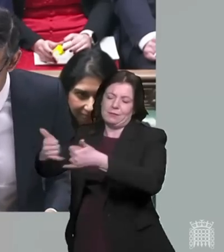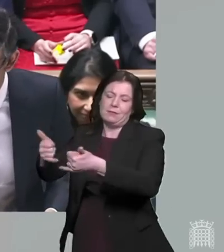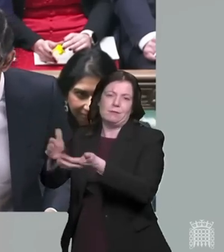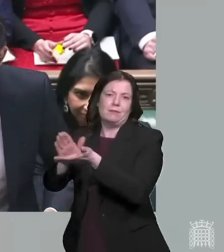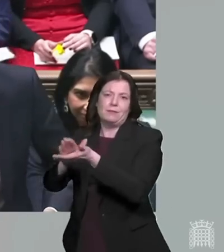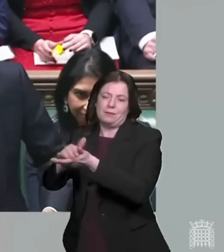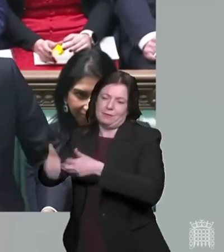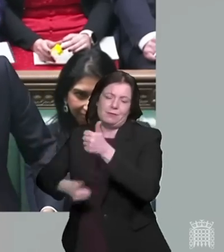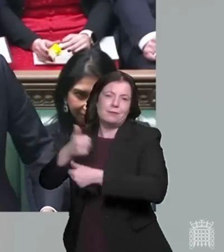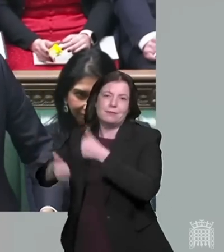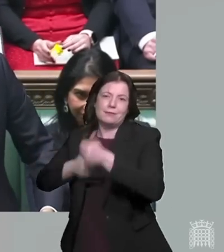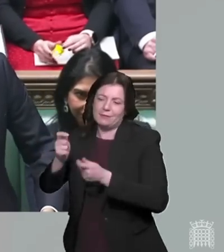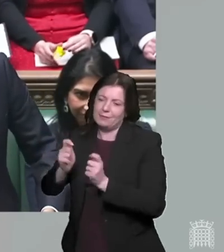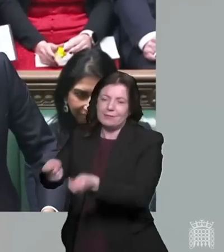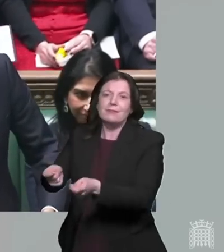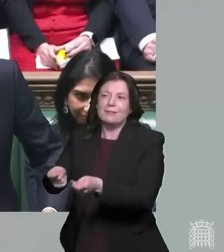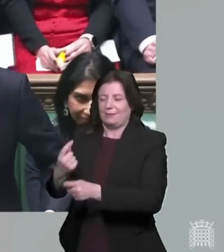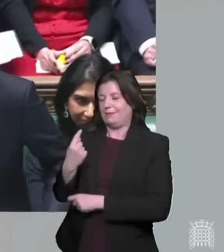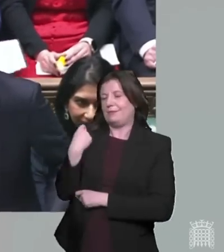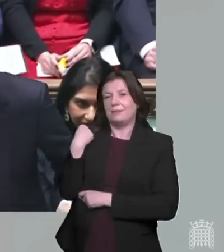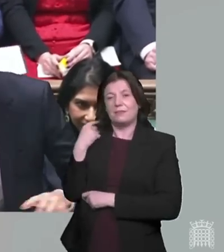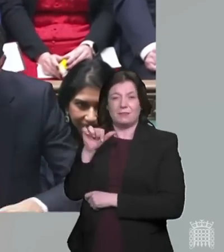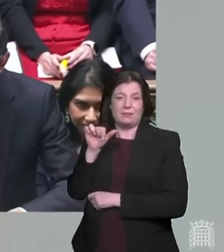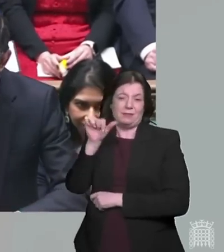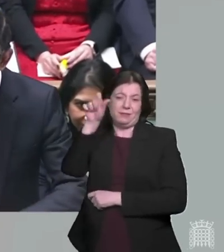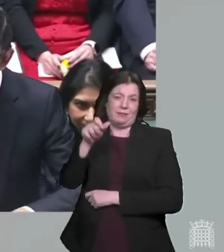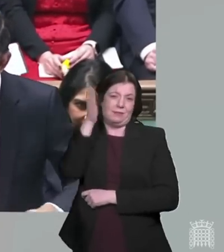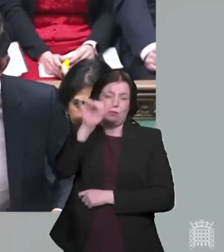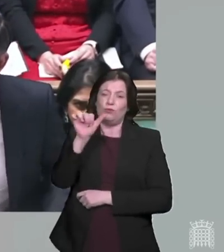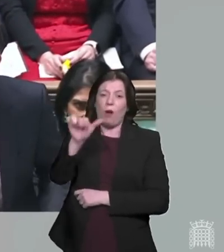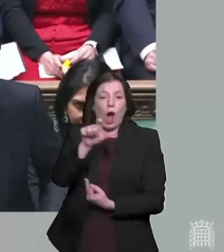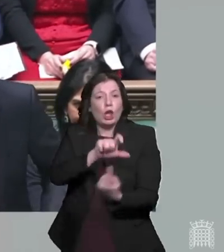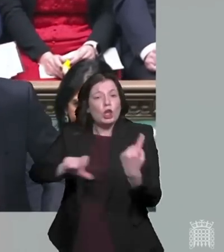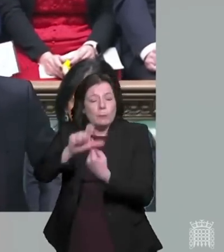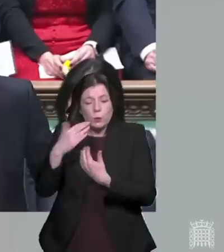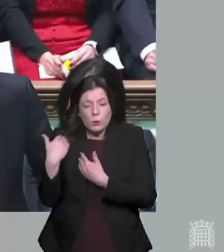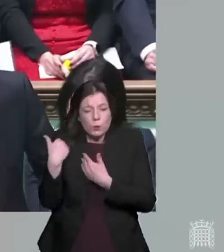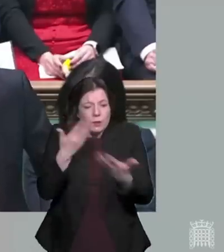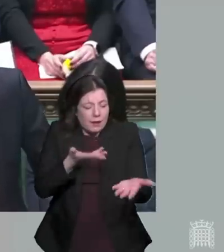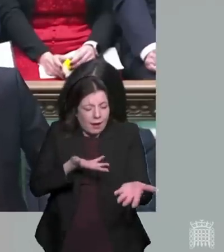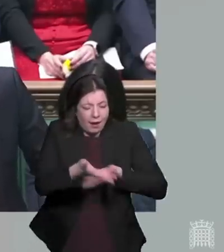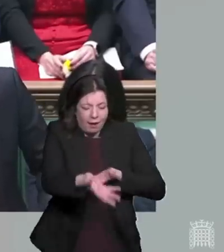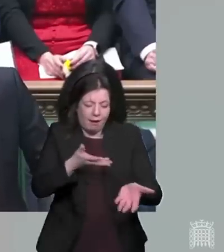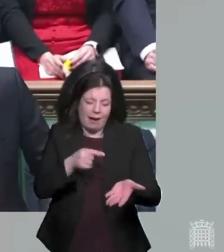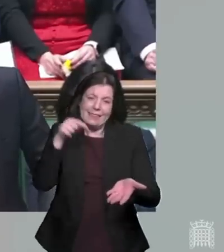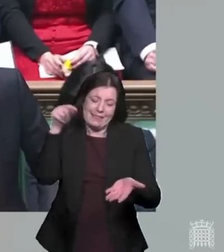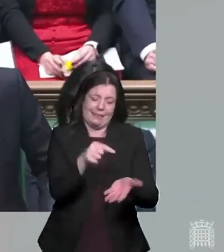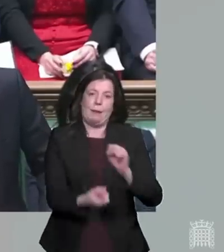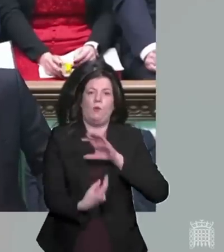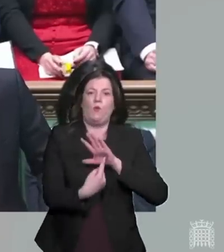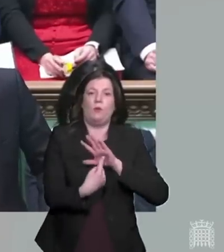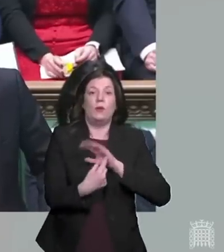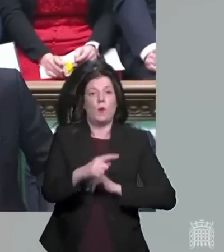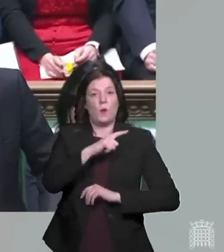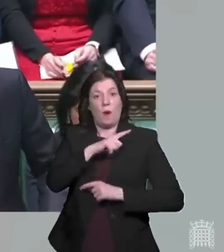Coalition's Innovative UK Community Project Award. She's absolutely right that community empowerment, engagement and action can play a role in supporting